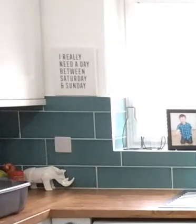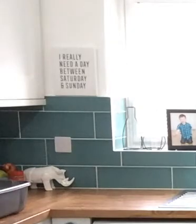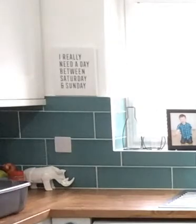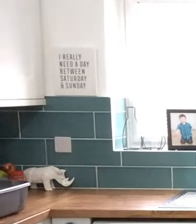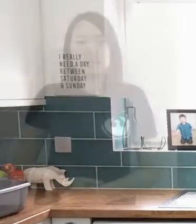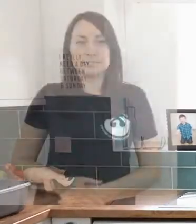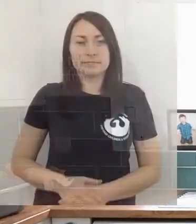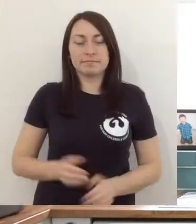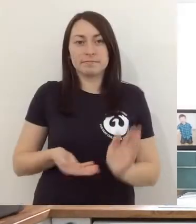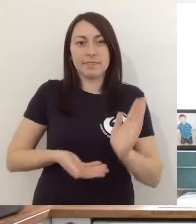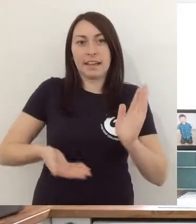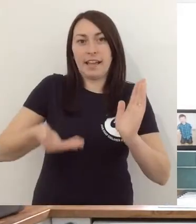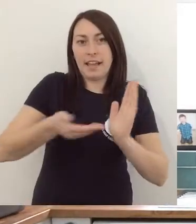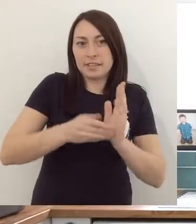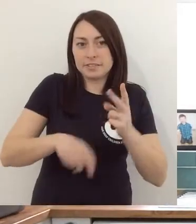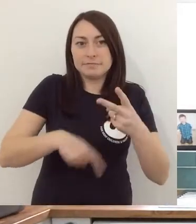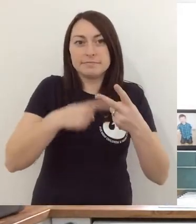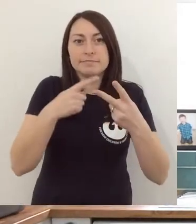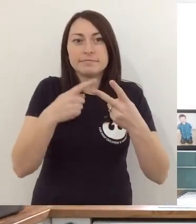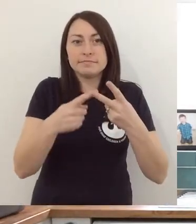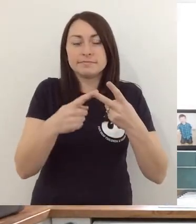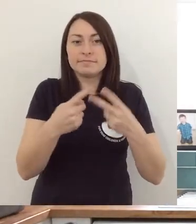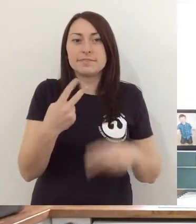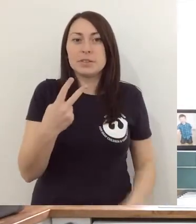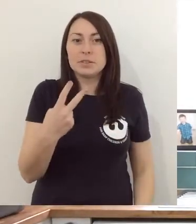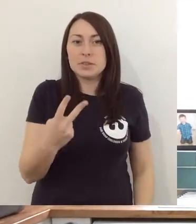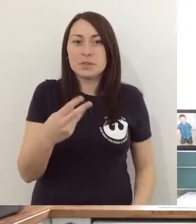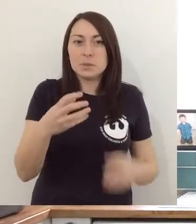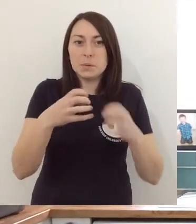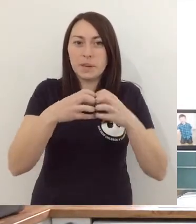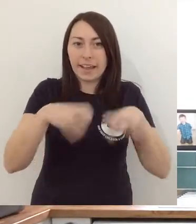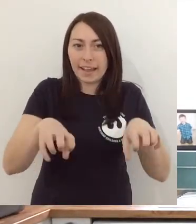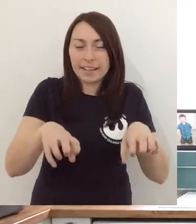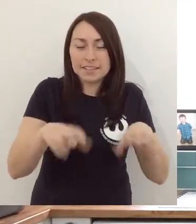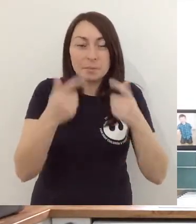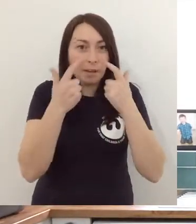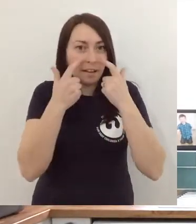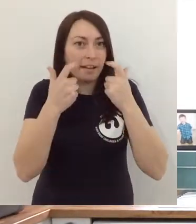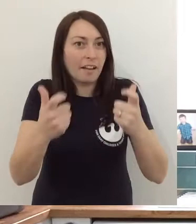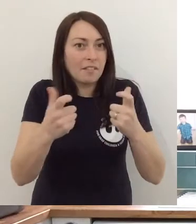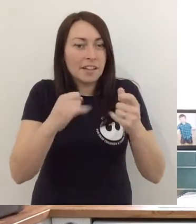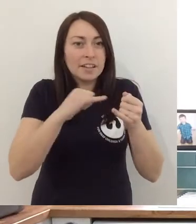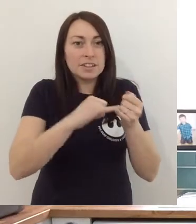Okay, and to that we're going to add 2 eggs.